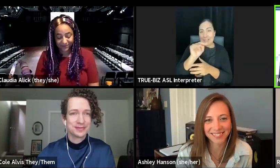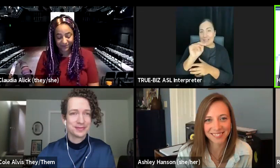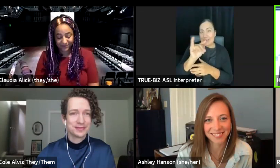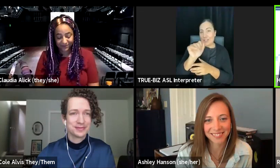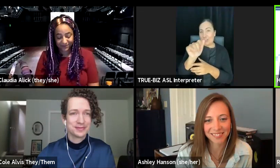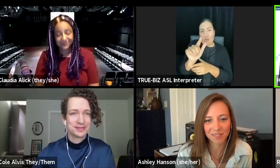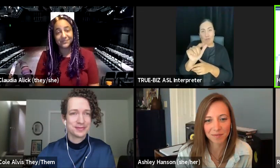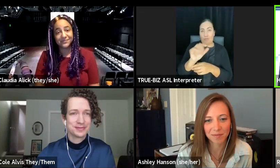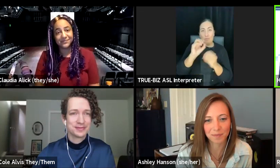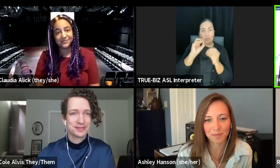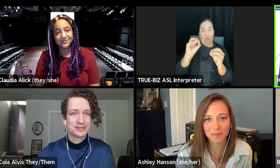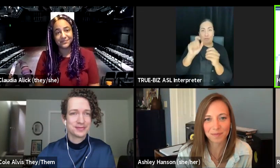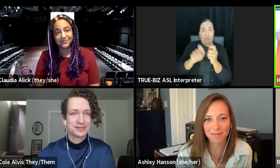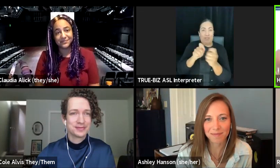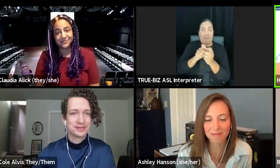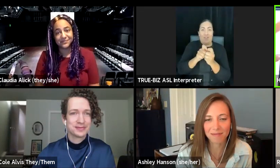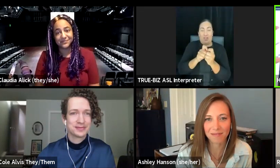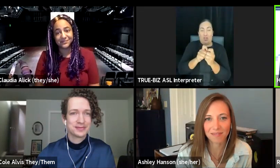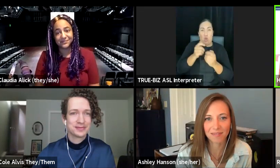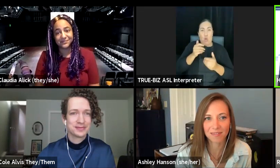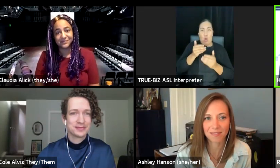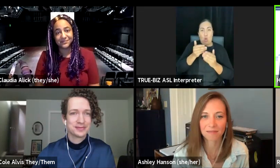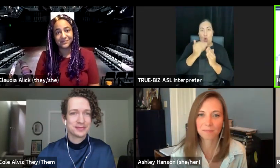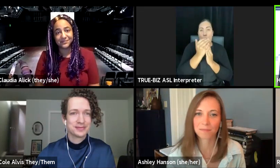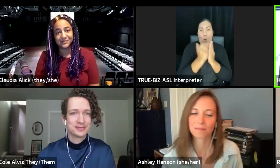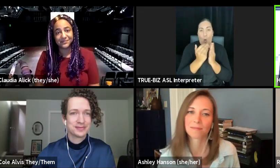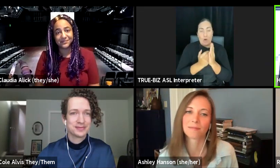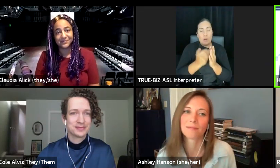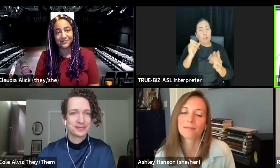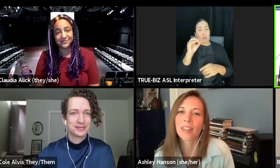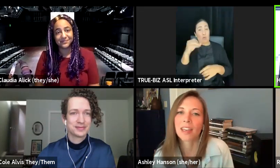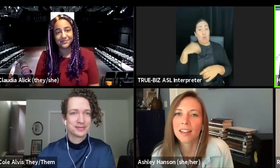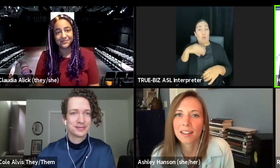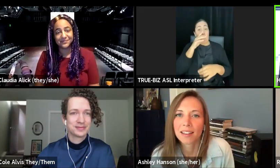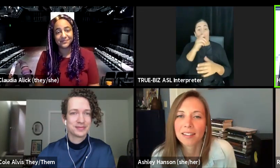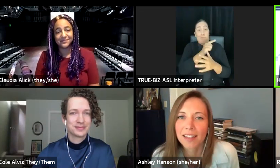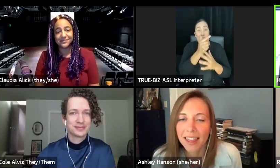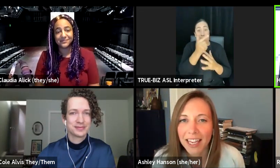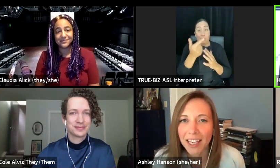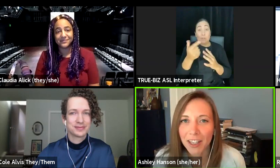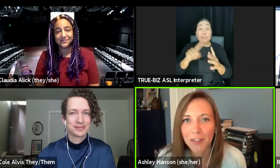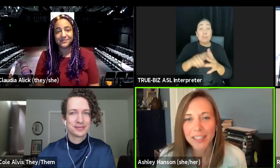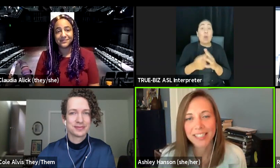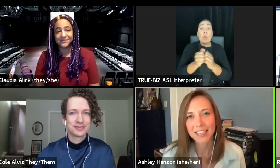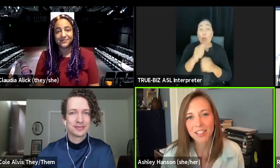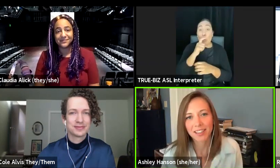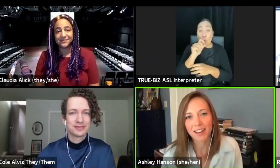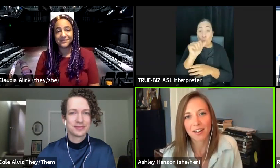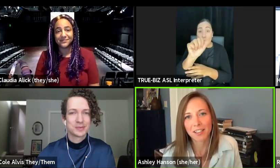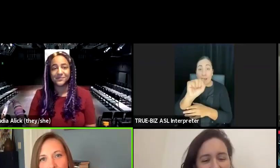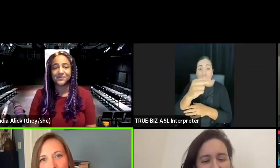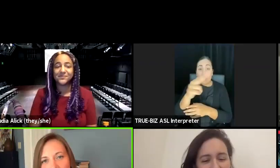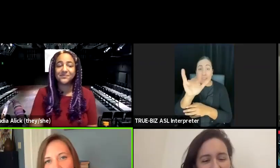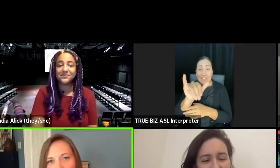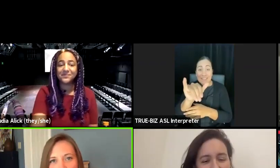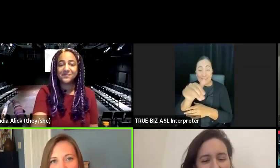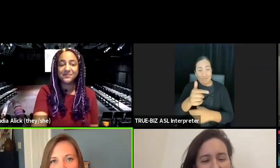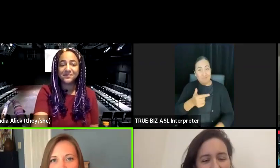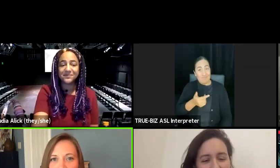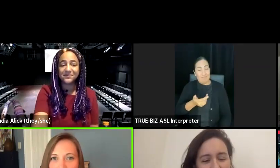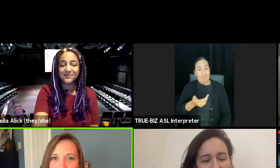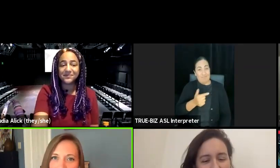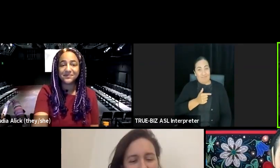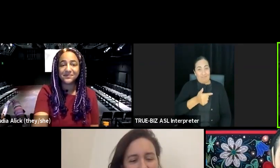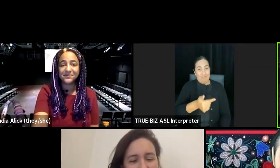we're going to start with Ashley, and then I'll help transition us down the line. So Ashley. Thank you. It is such an honor to be here